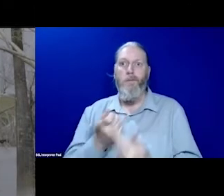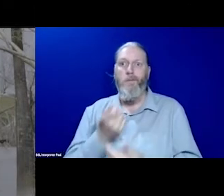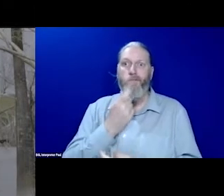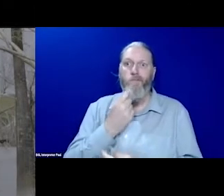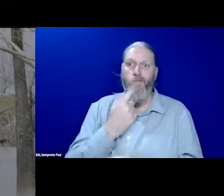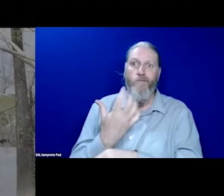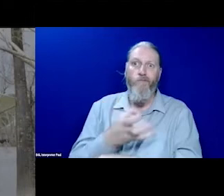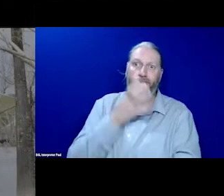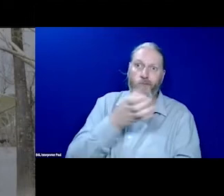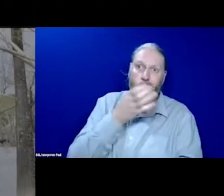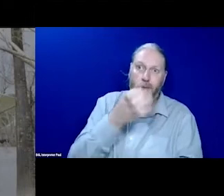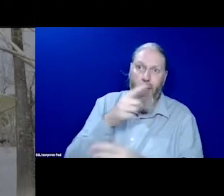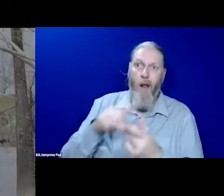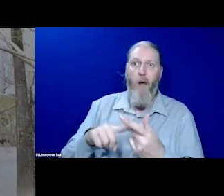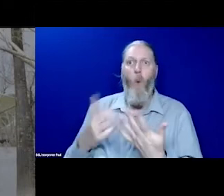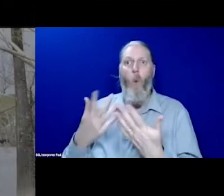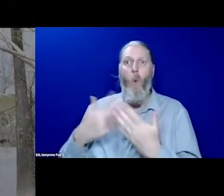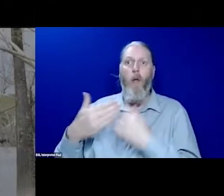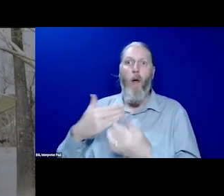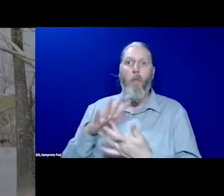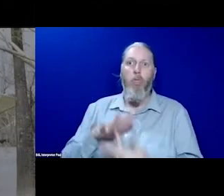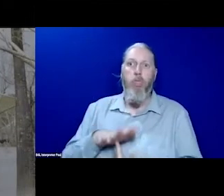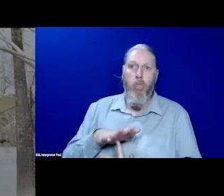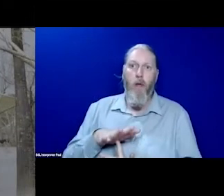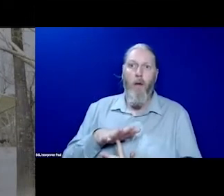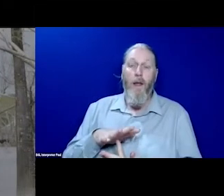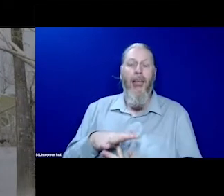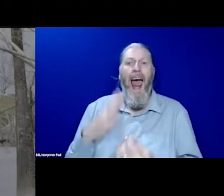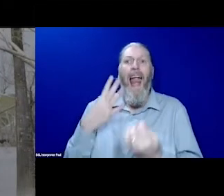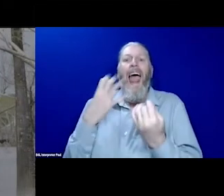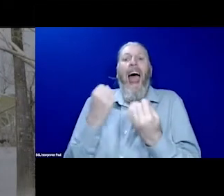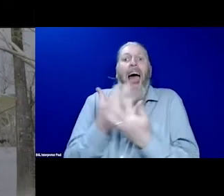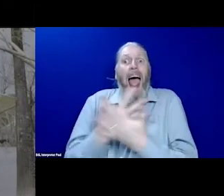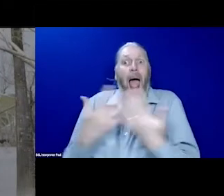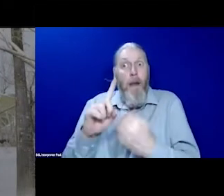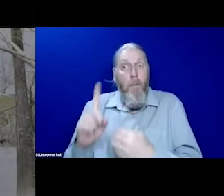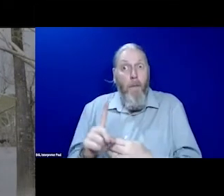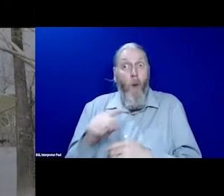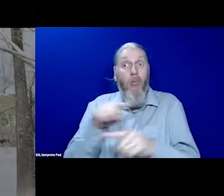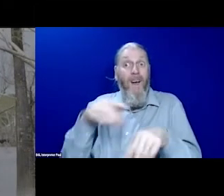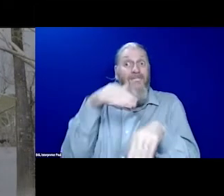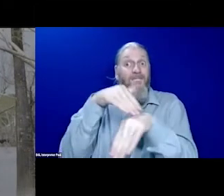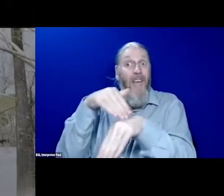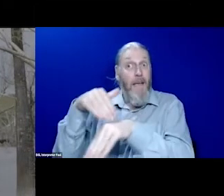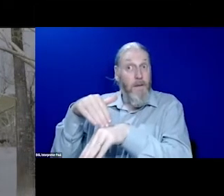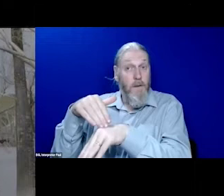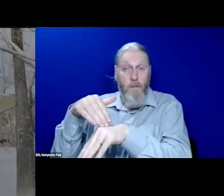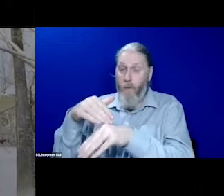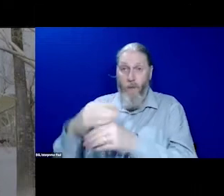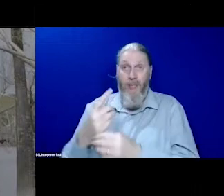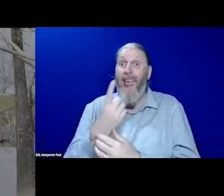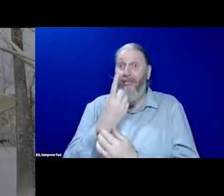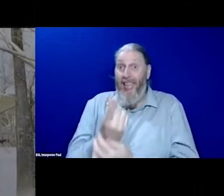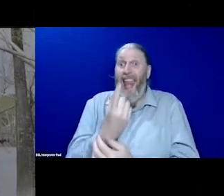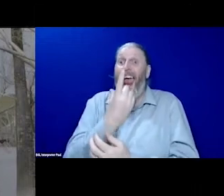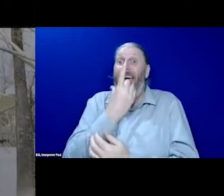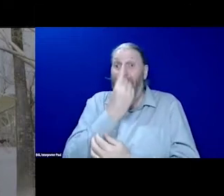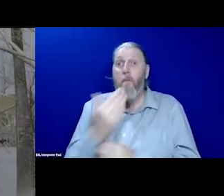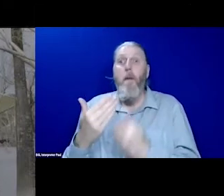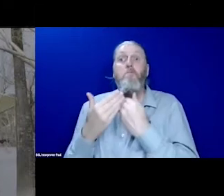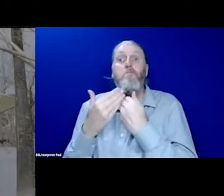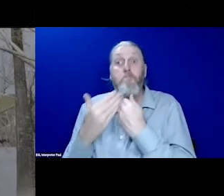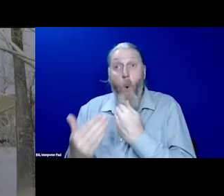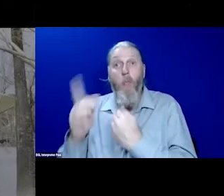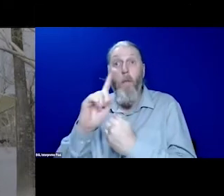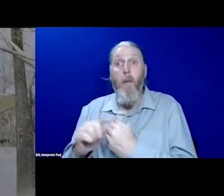And that the number of people affected psychologically by being exposed to these disasters can even exceed those physically injured by about 40